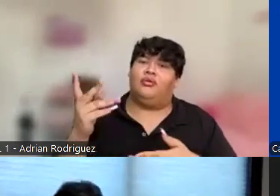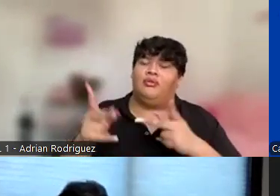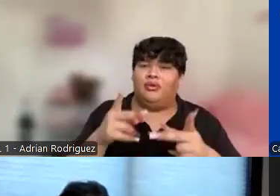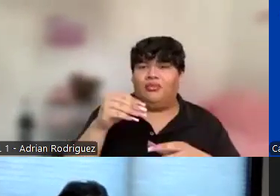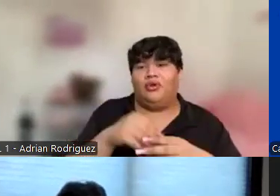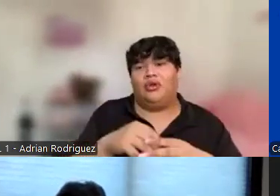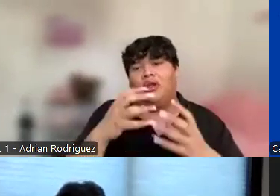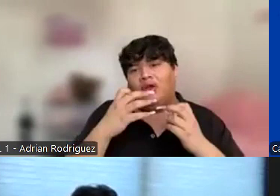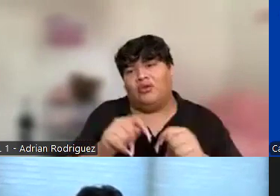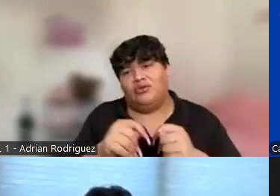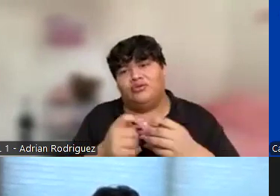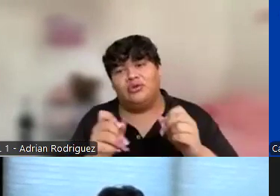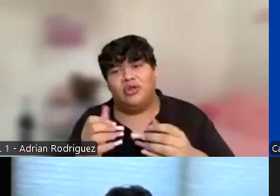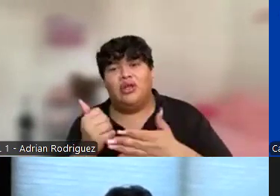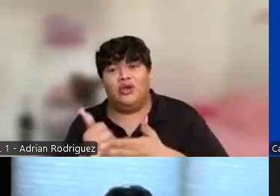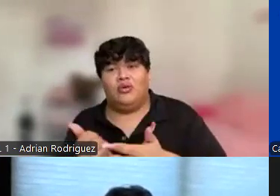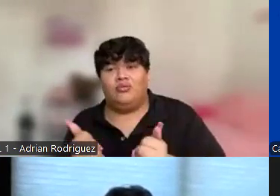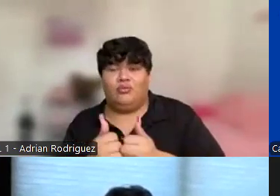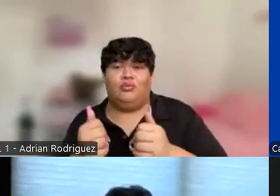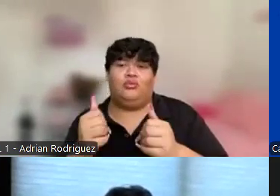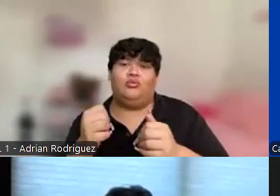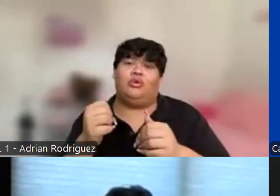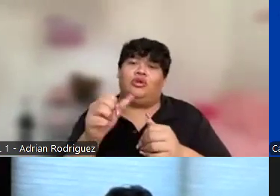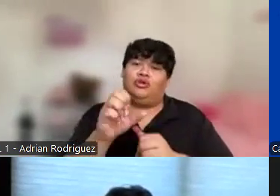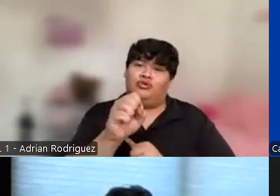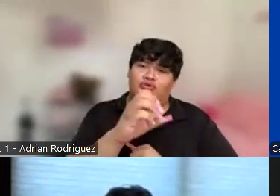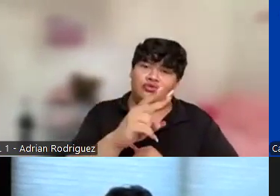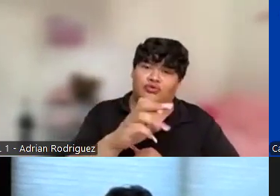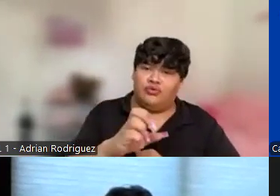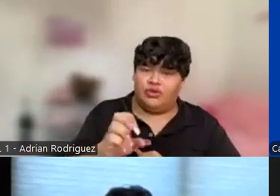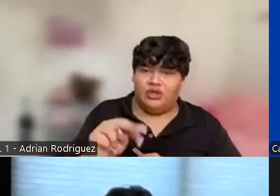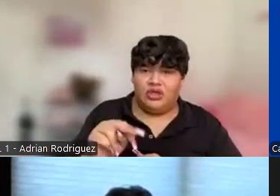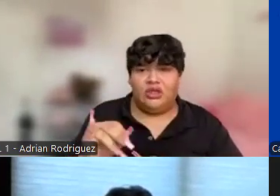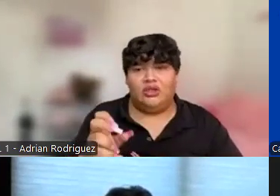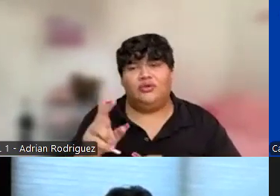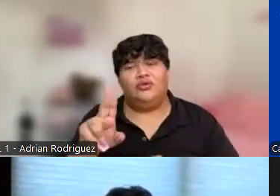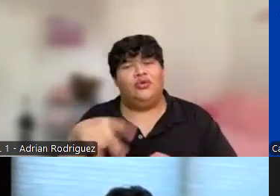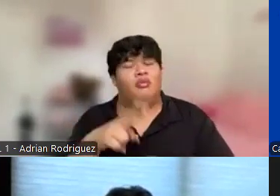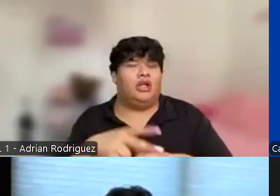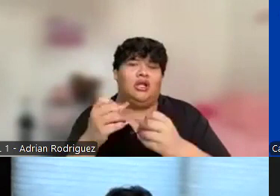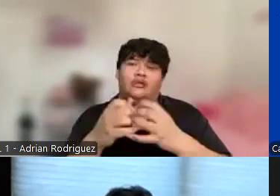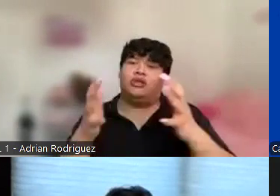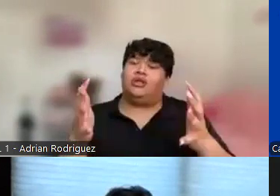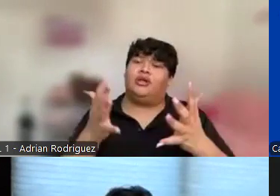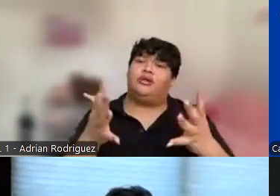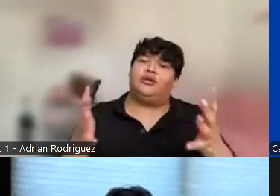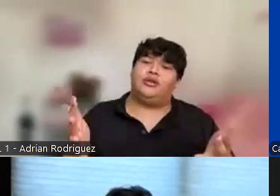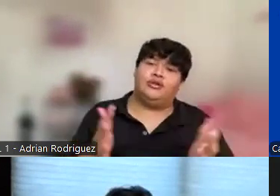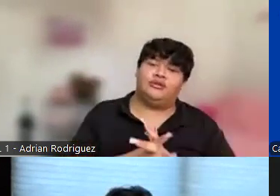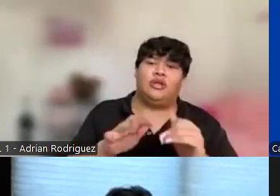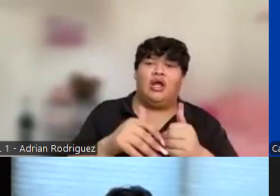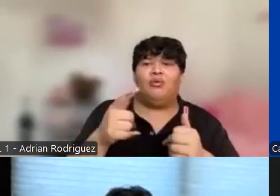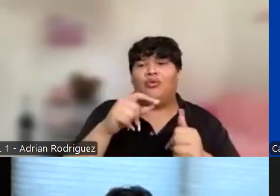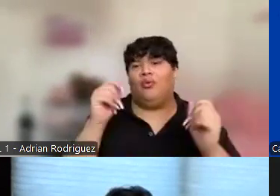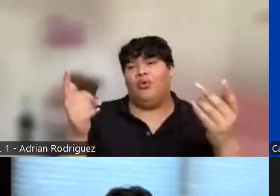healthcare team that can help with screening. It normalized a lot of things, and the work with public health would take on